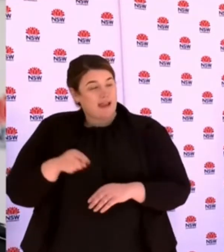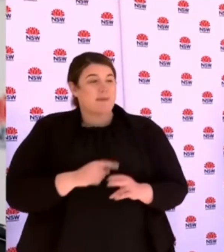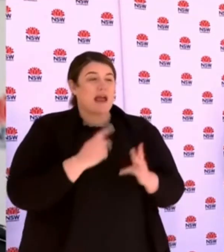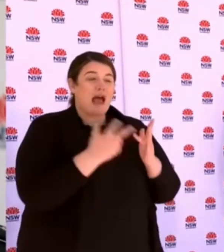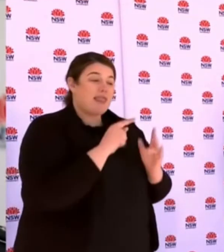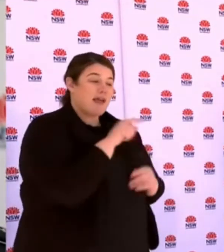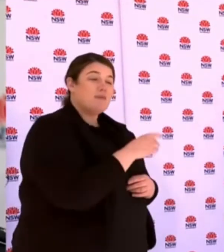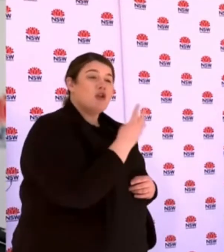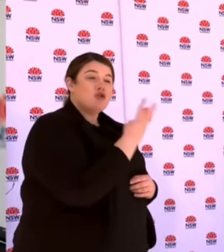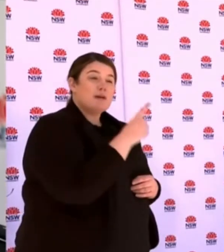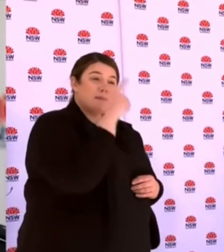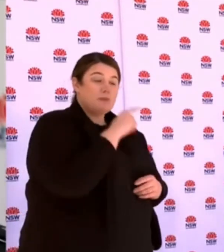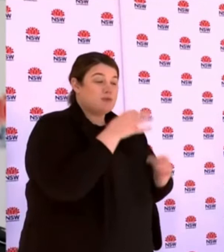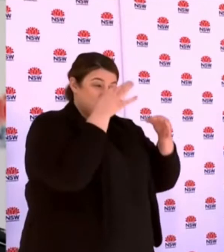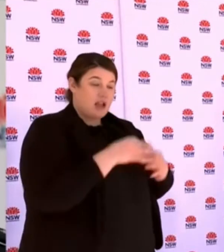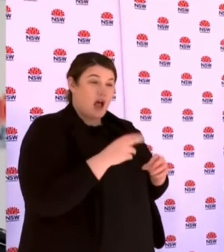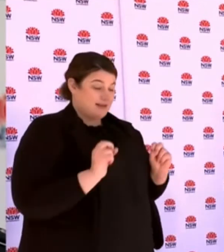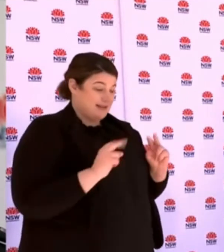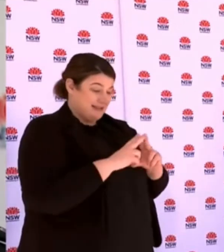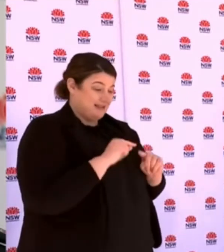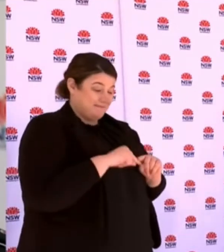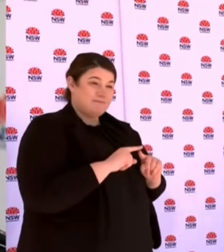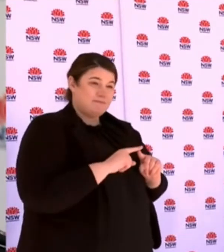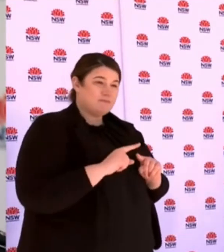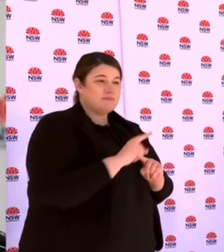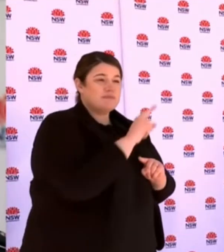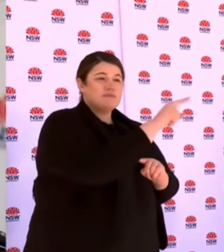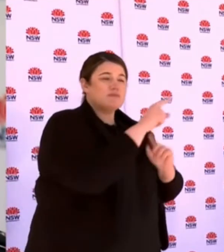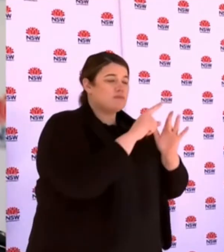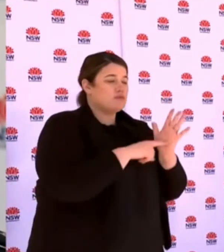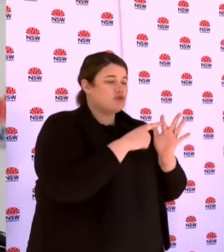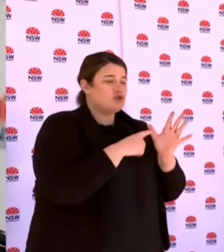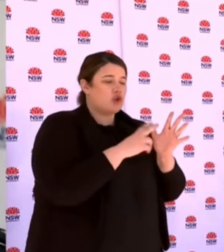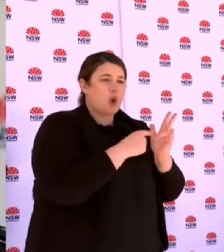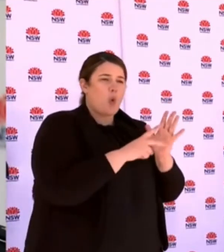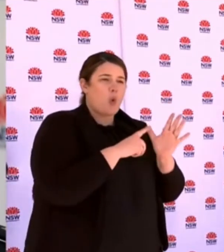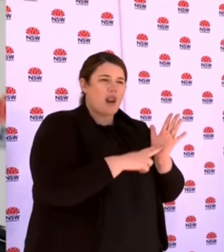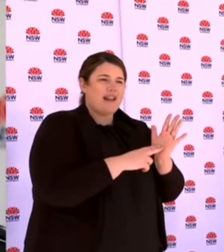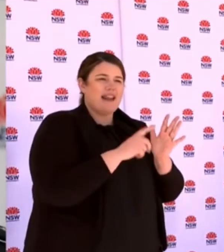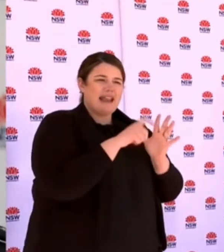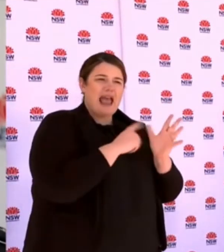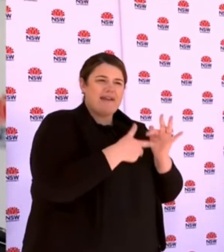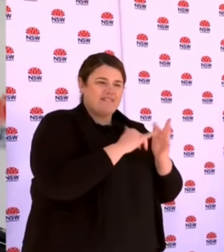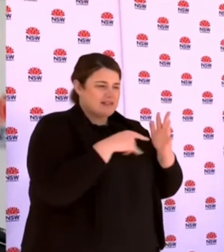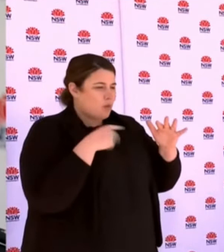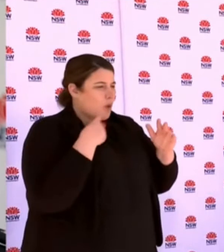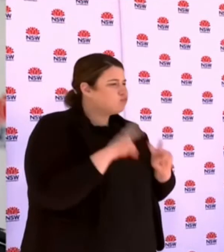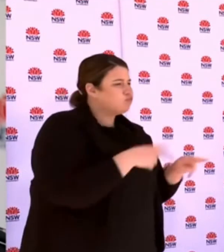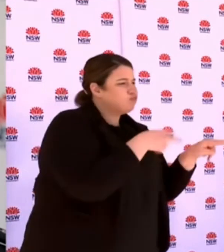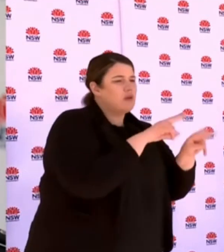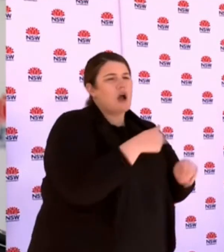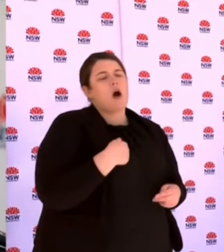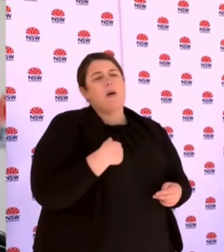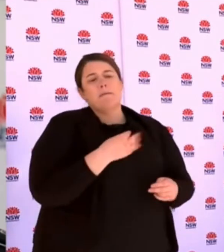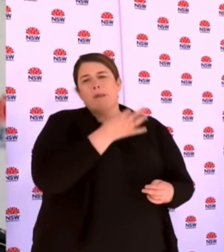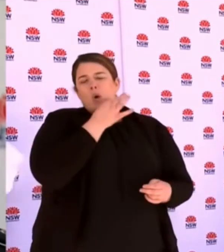Another incident of note was 3 people who decided to travel from Sydney to Jenolan Caves because they were feeling a little bored, was